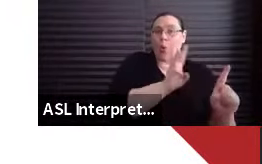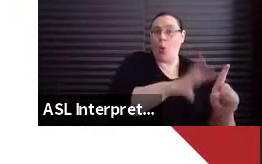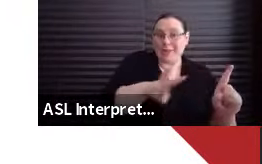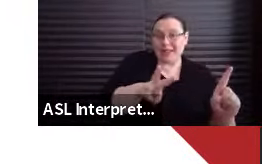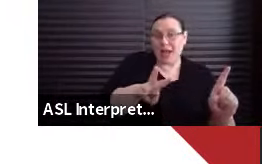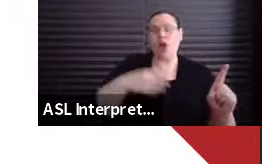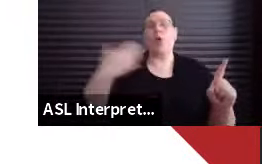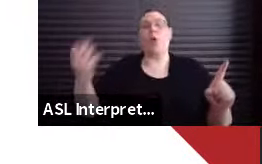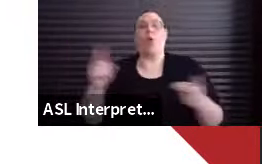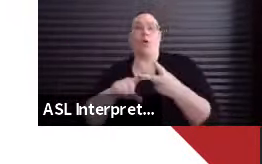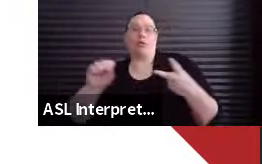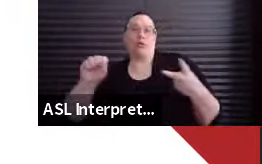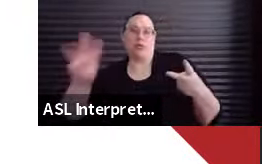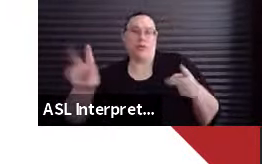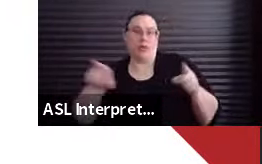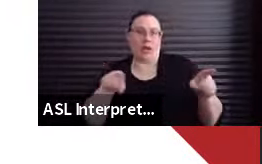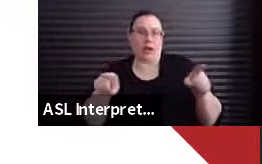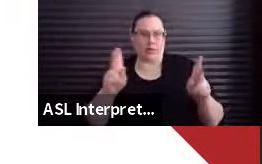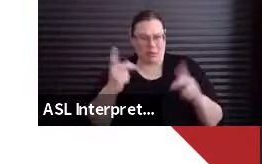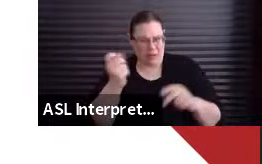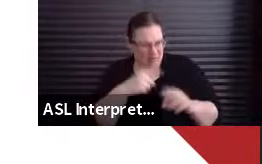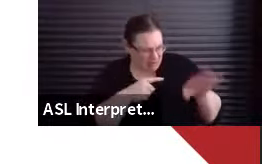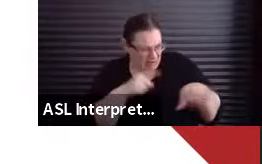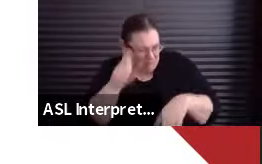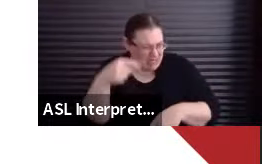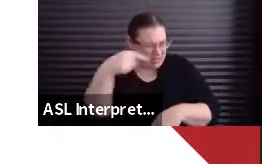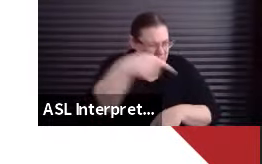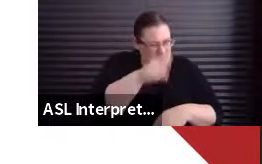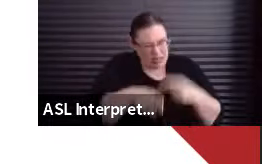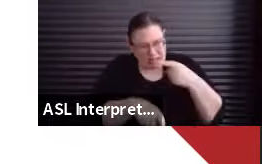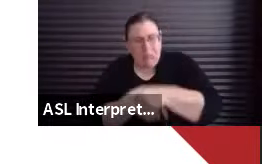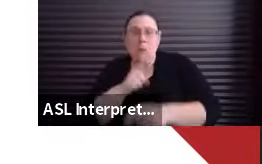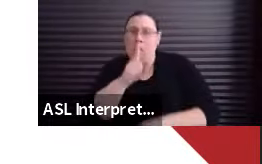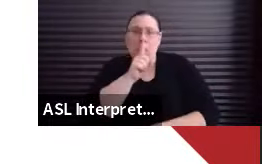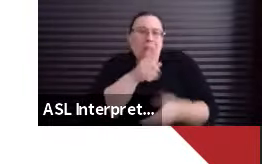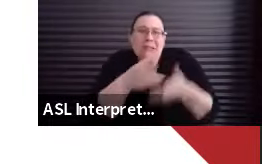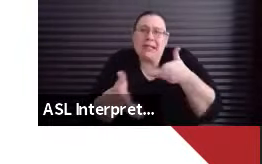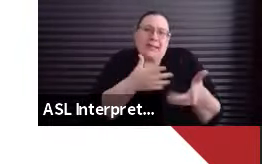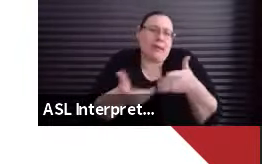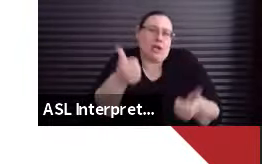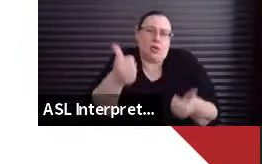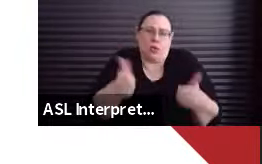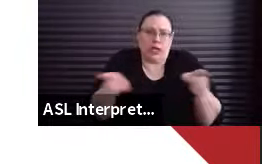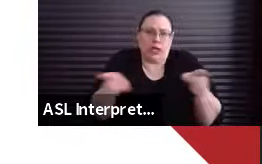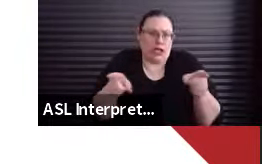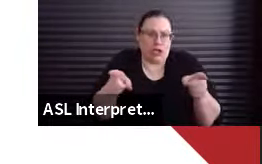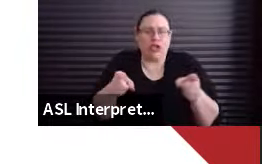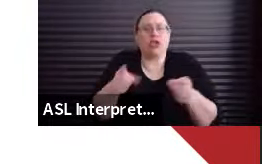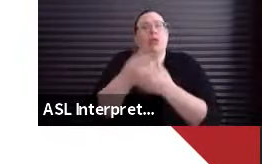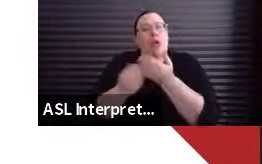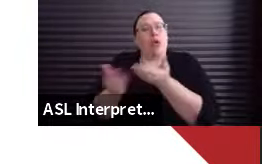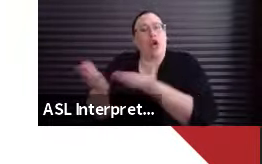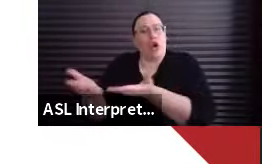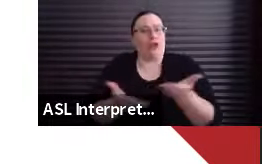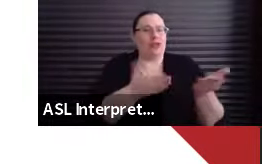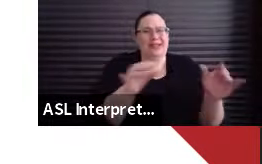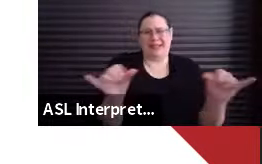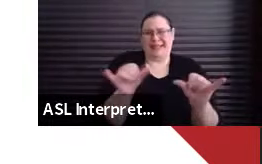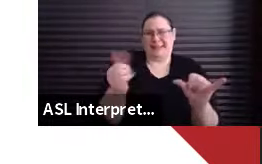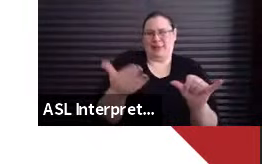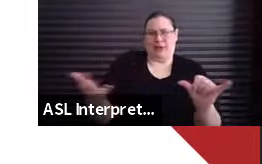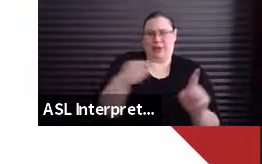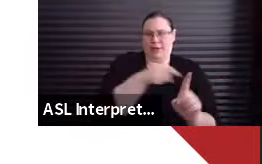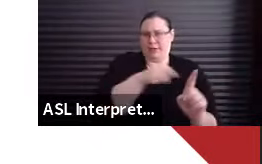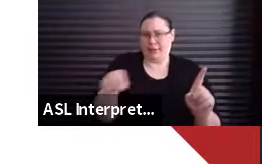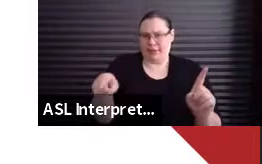software. I get asked, does it have to be one or the other? It does not actually matter because they both offer many of the same things,